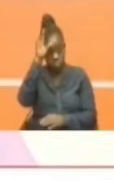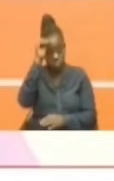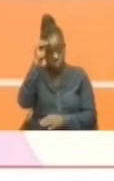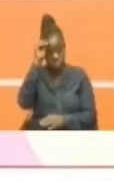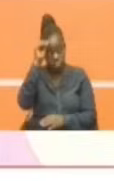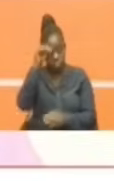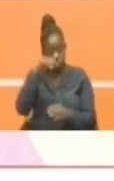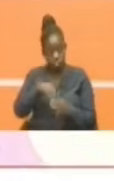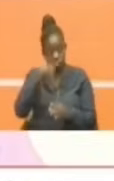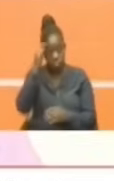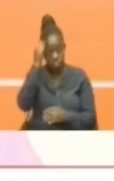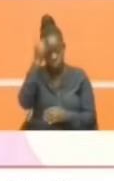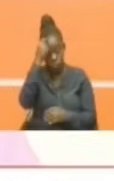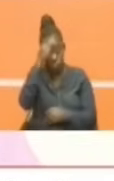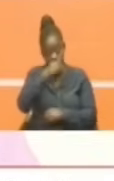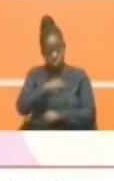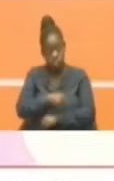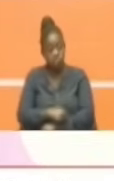in the government schools.